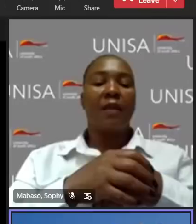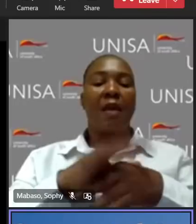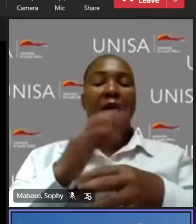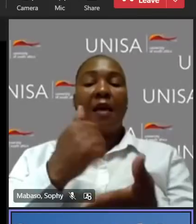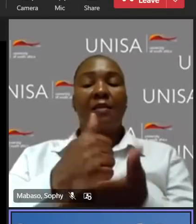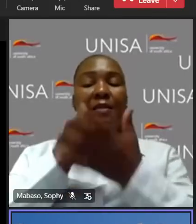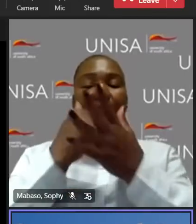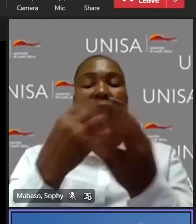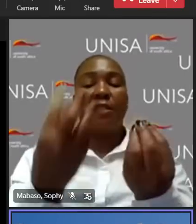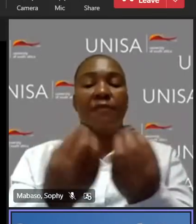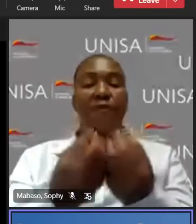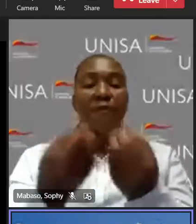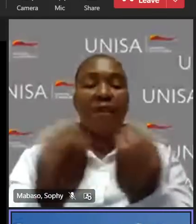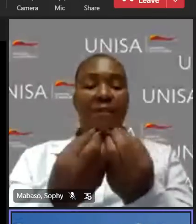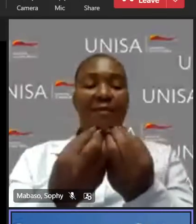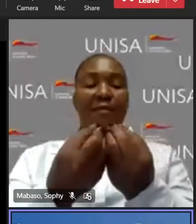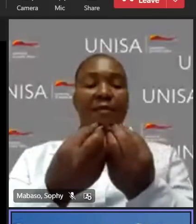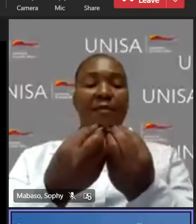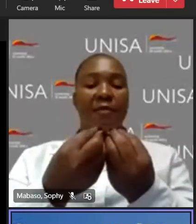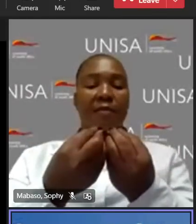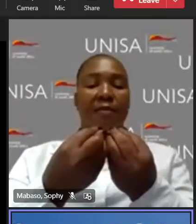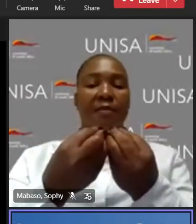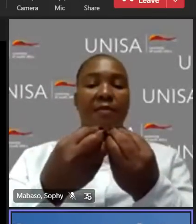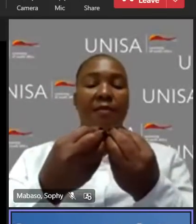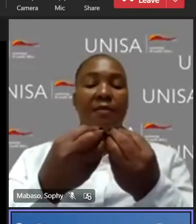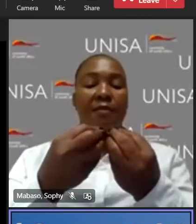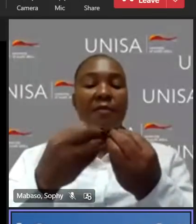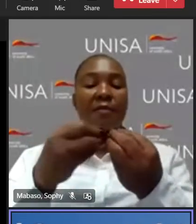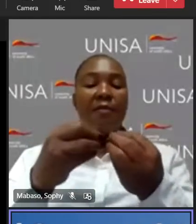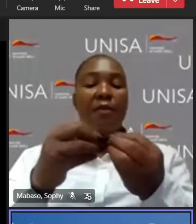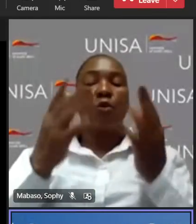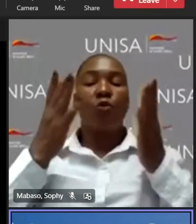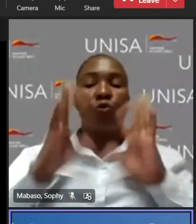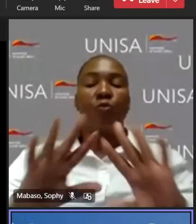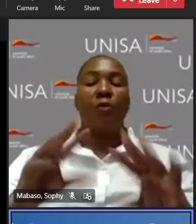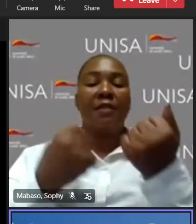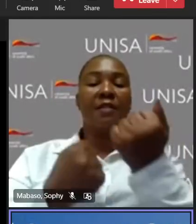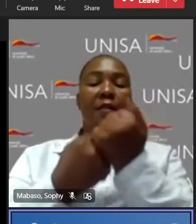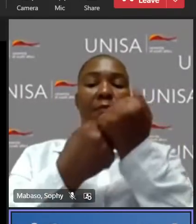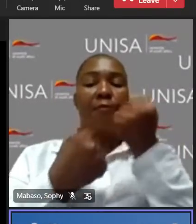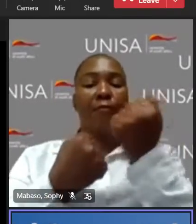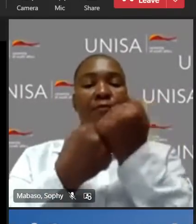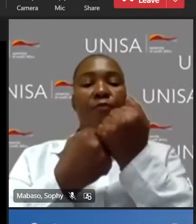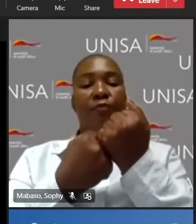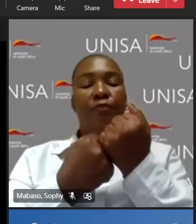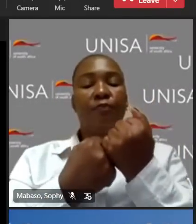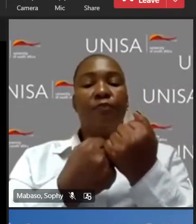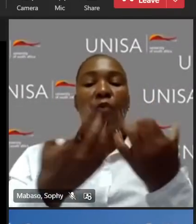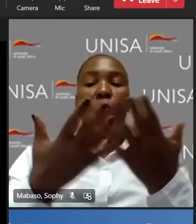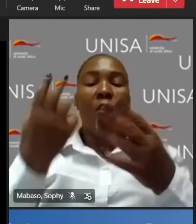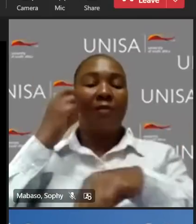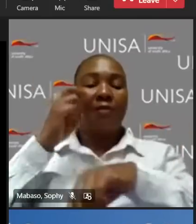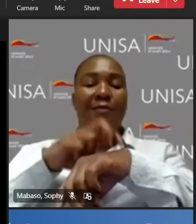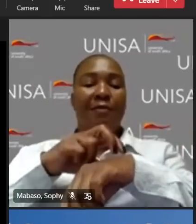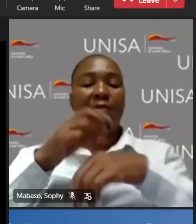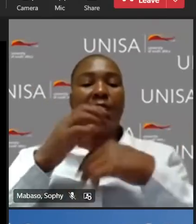assistive device. There's also human support where applicable.